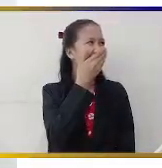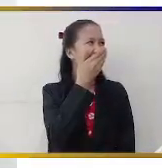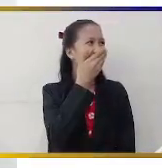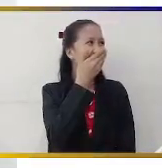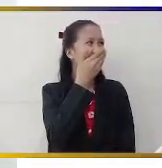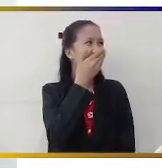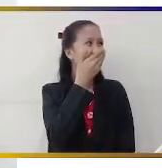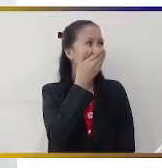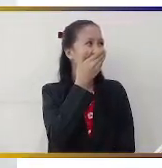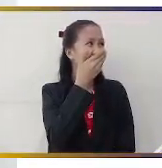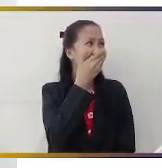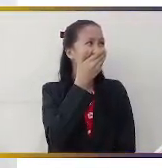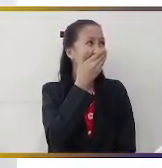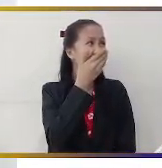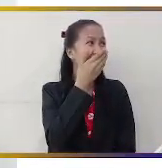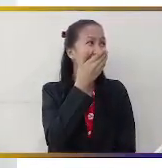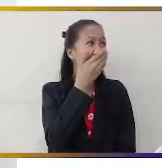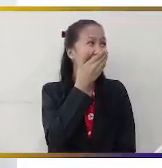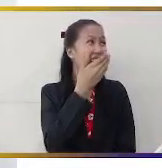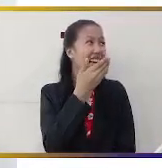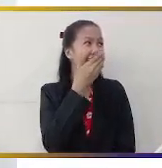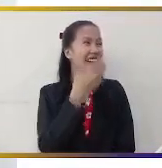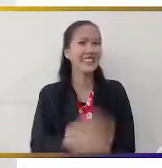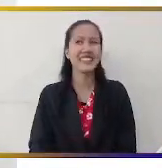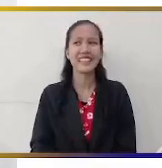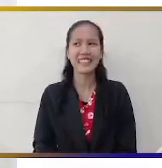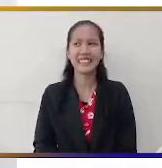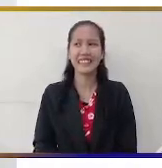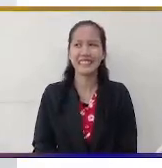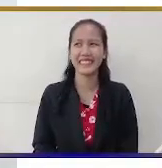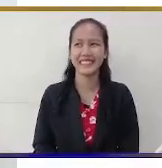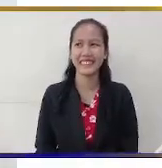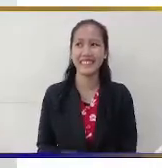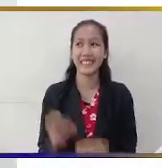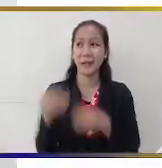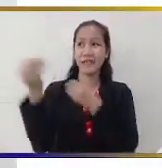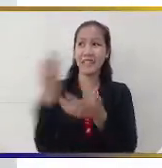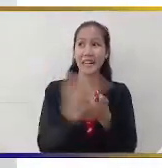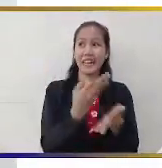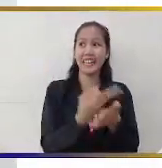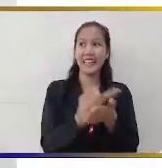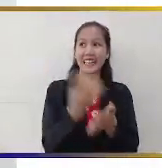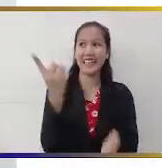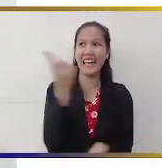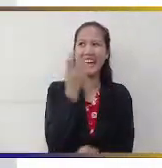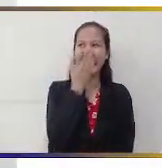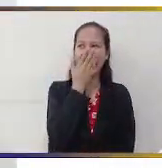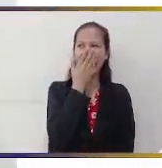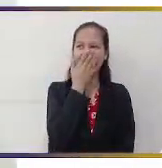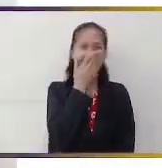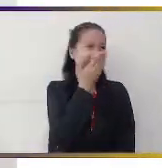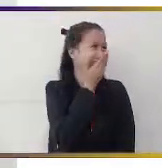Oh. 200 pesos.